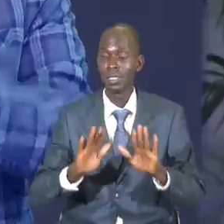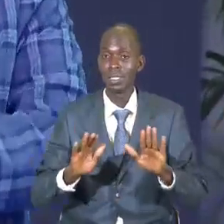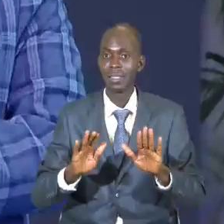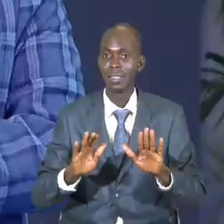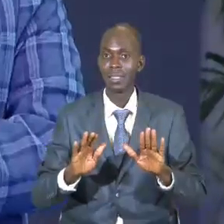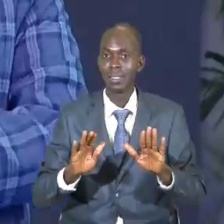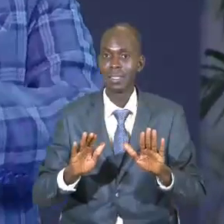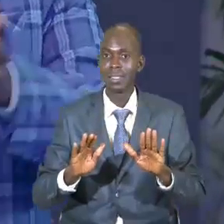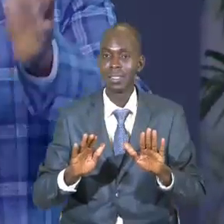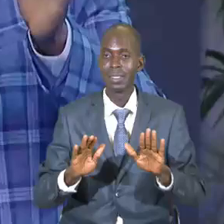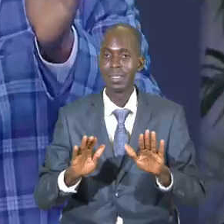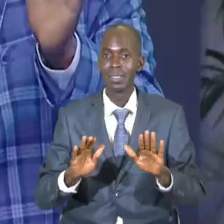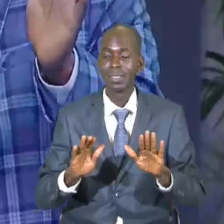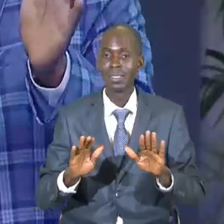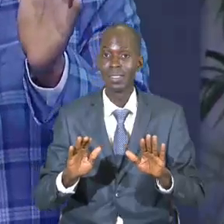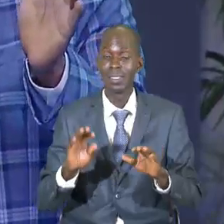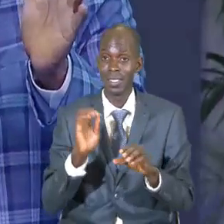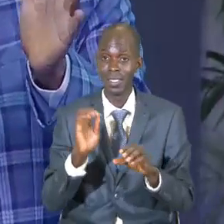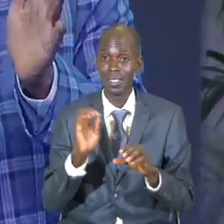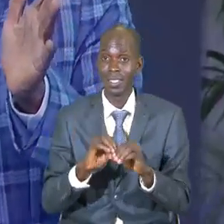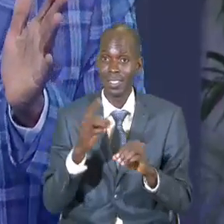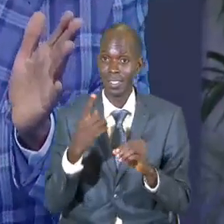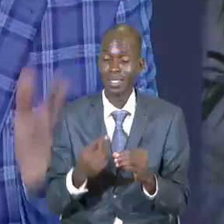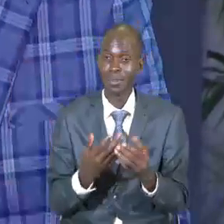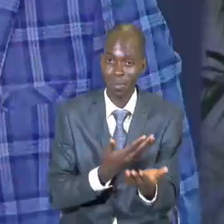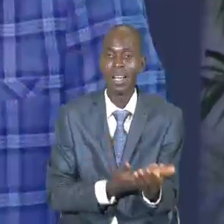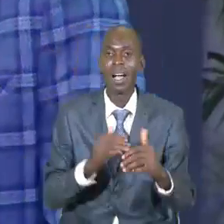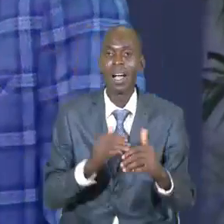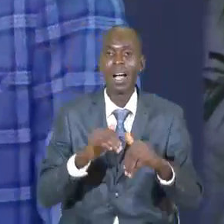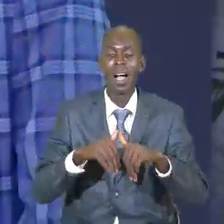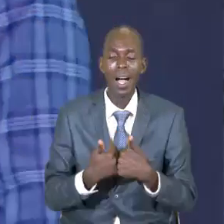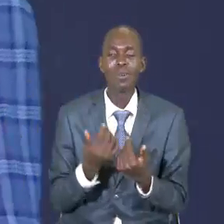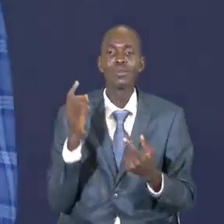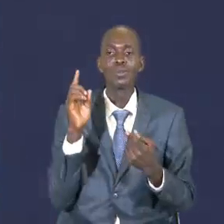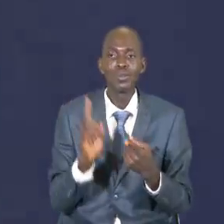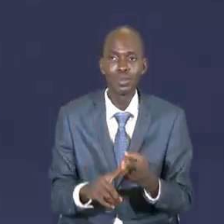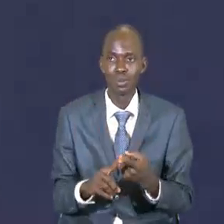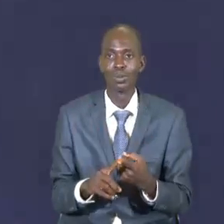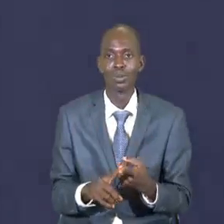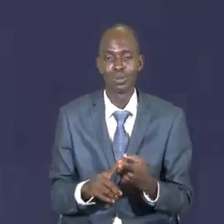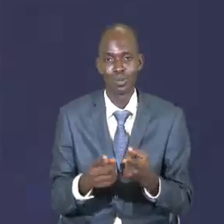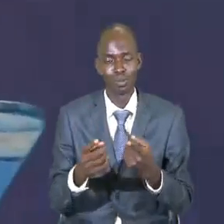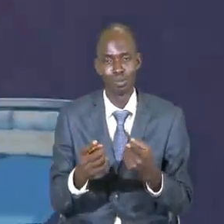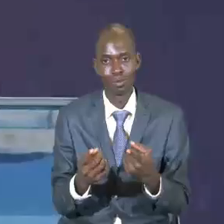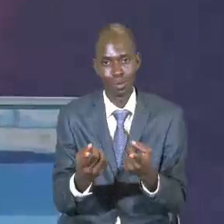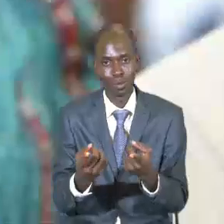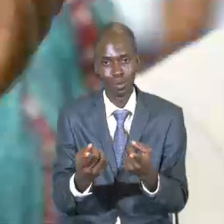C, how to cope and not cop out. And